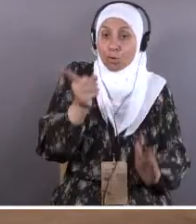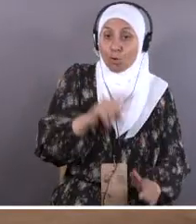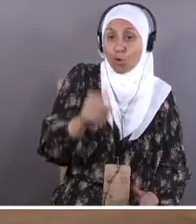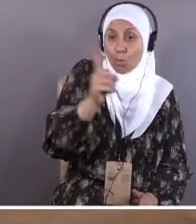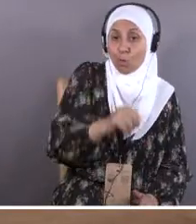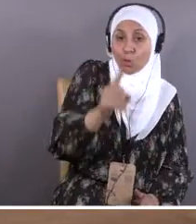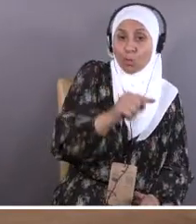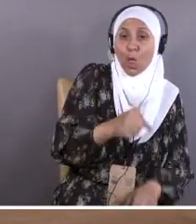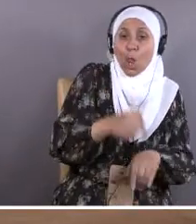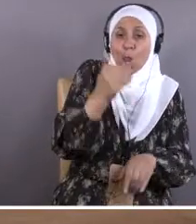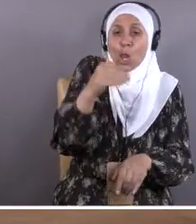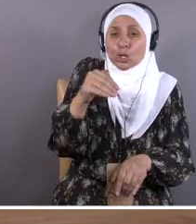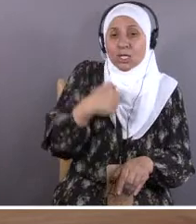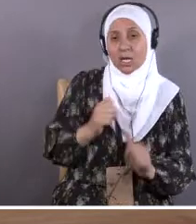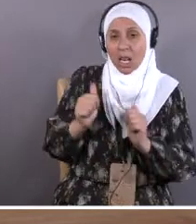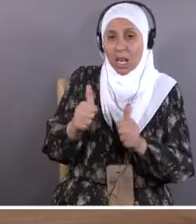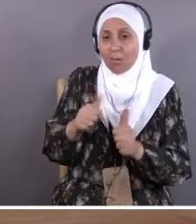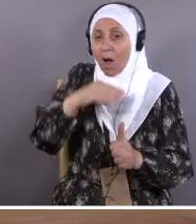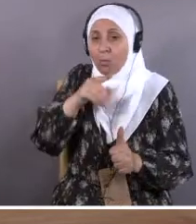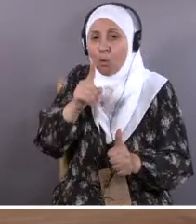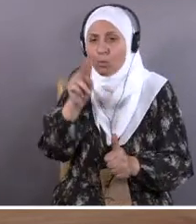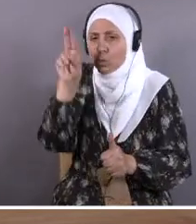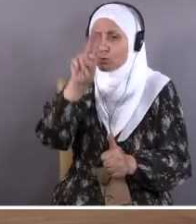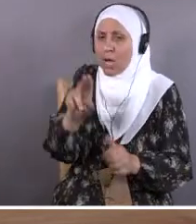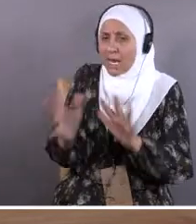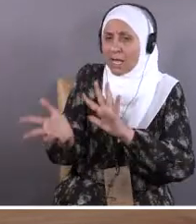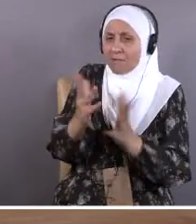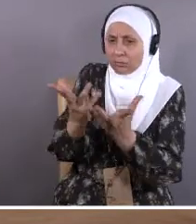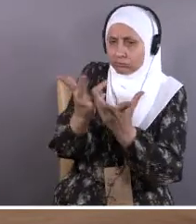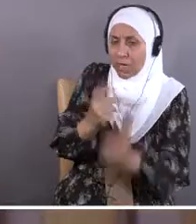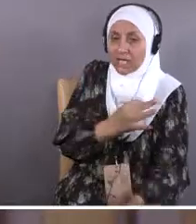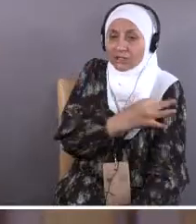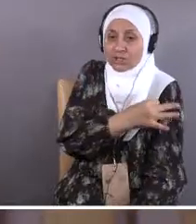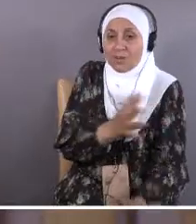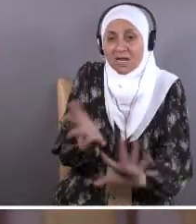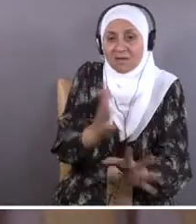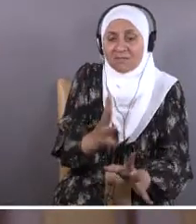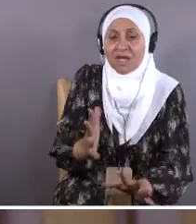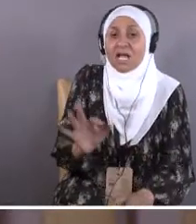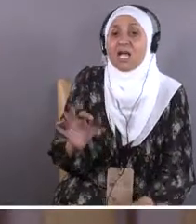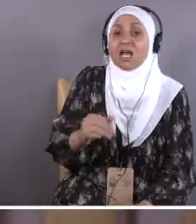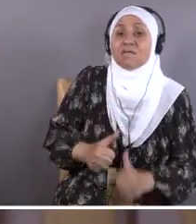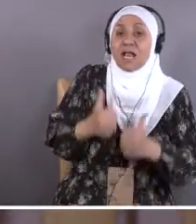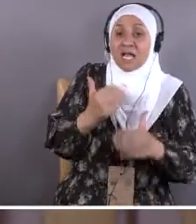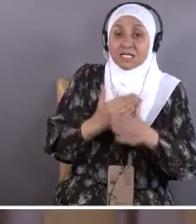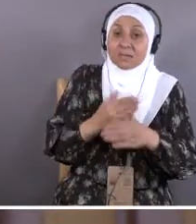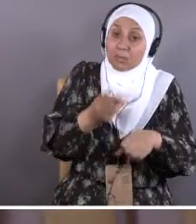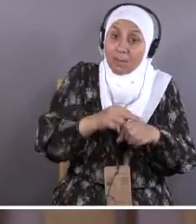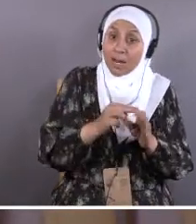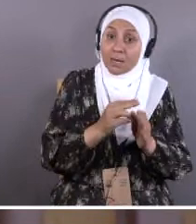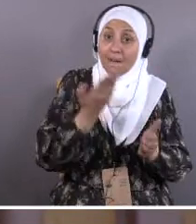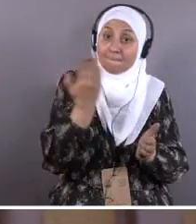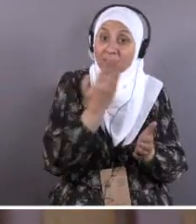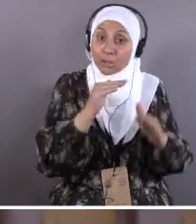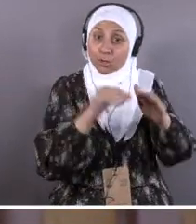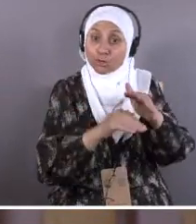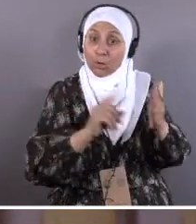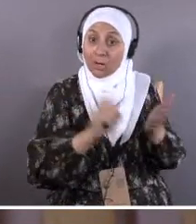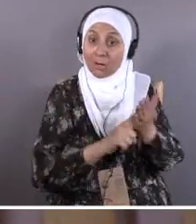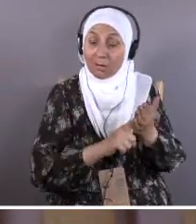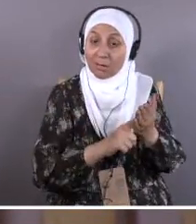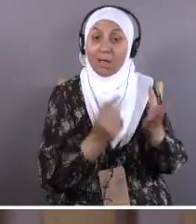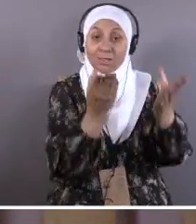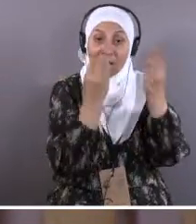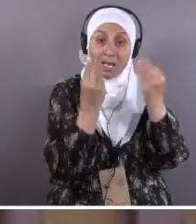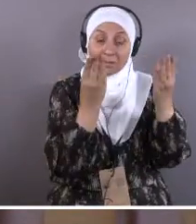our day-to-day program. So we should go back to them at least for half a day, half an hour a day. So these